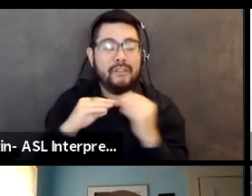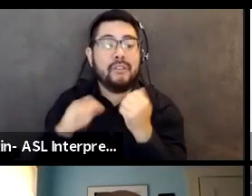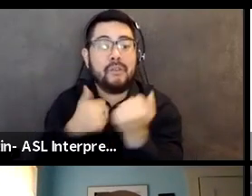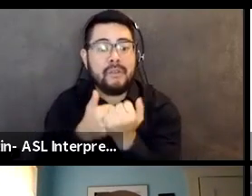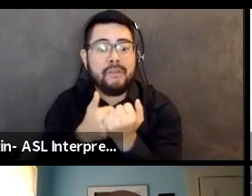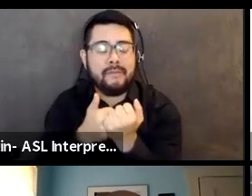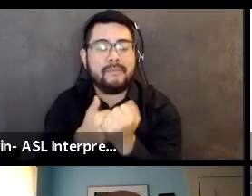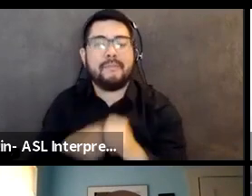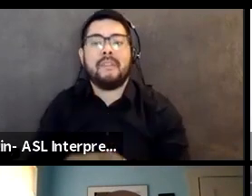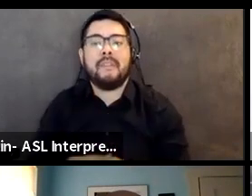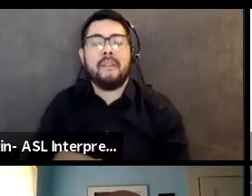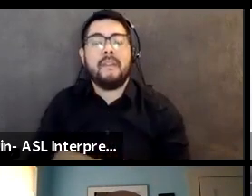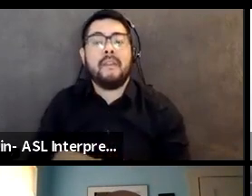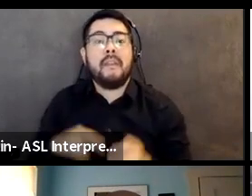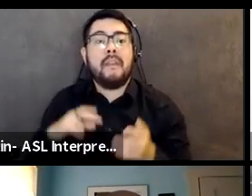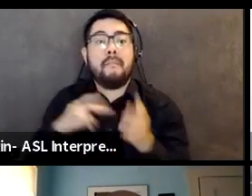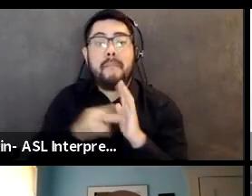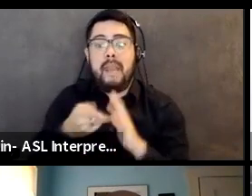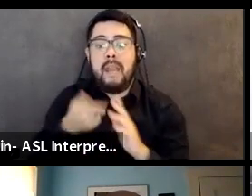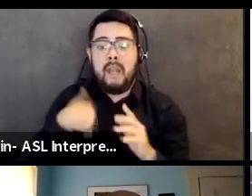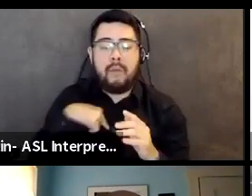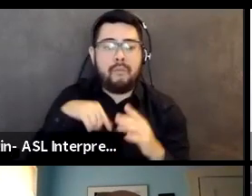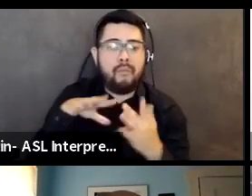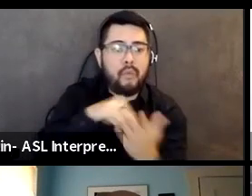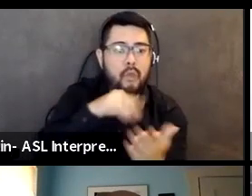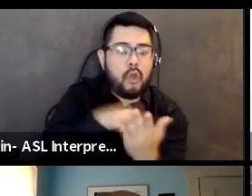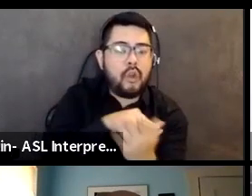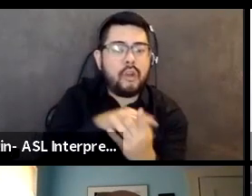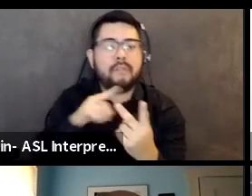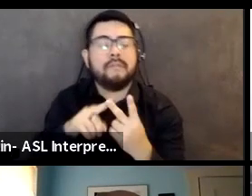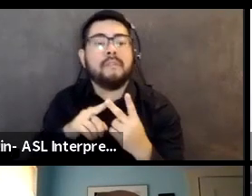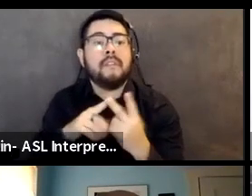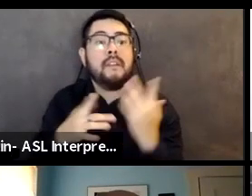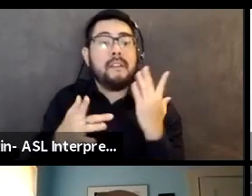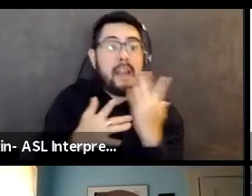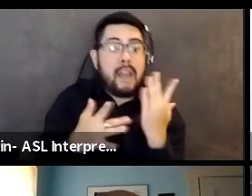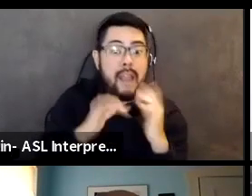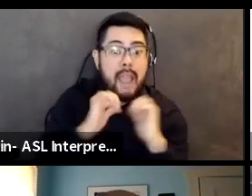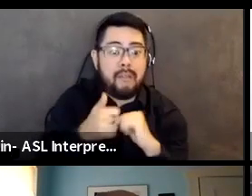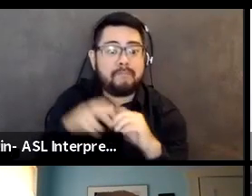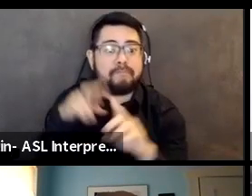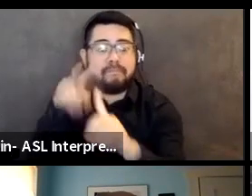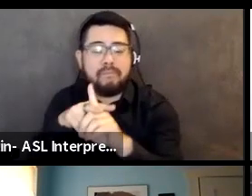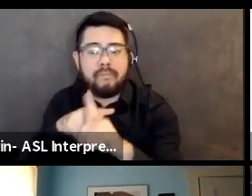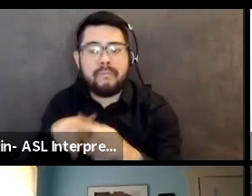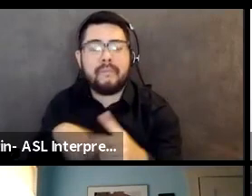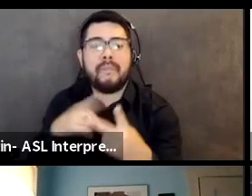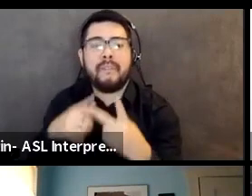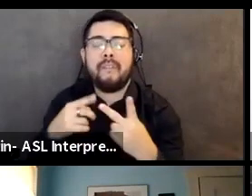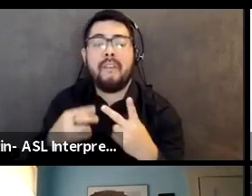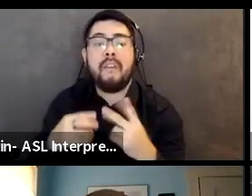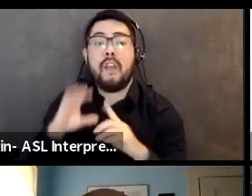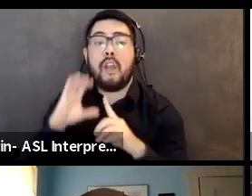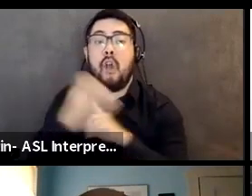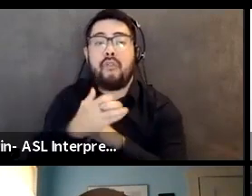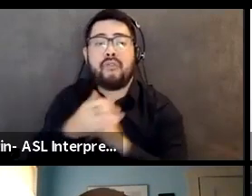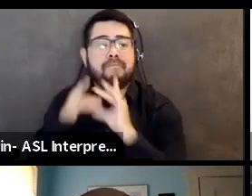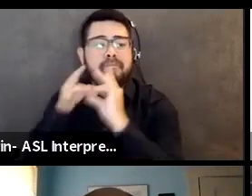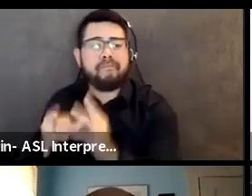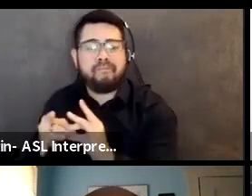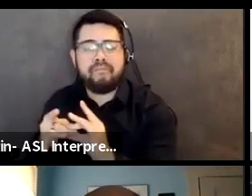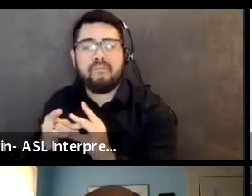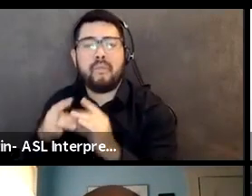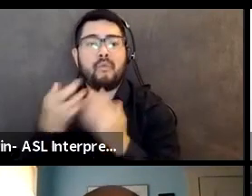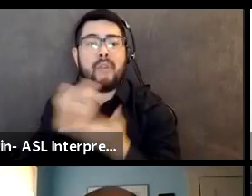from the effective use of google tools to high quality remote instruction to the high quality culturally relevant resources that are now